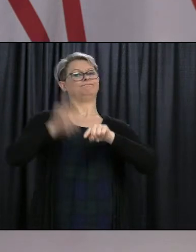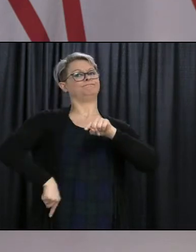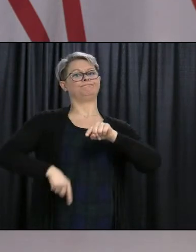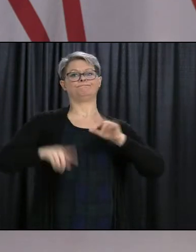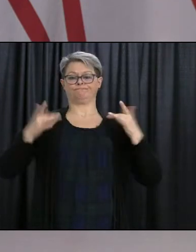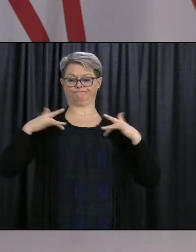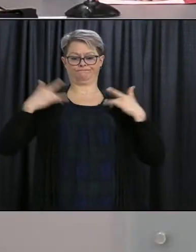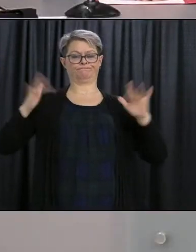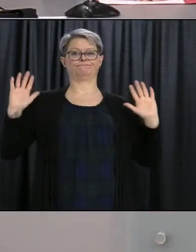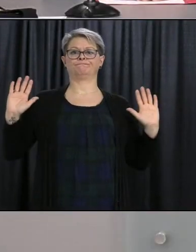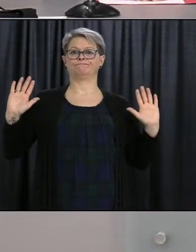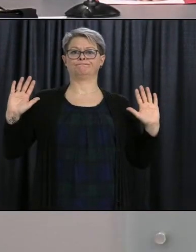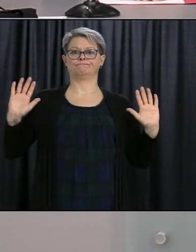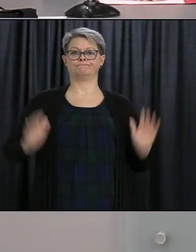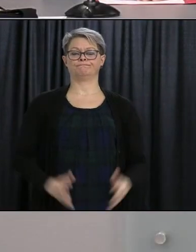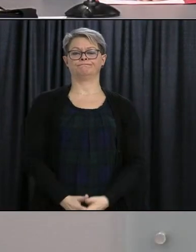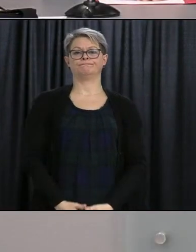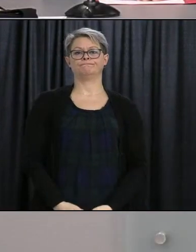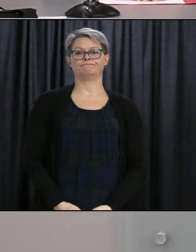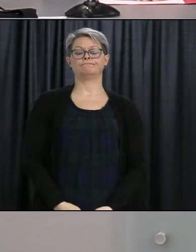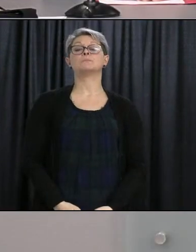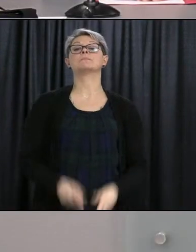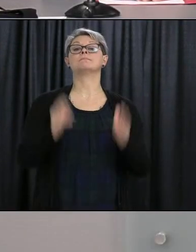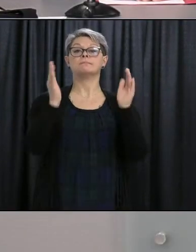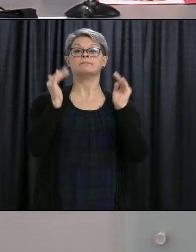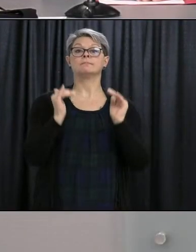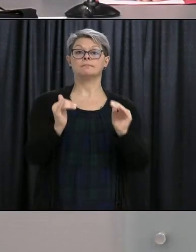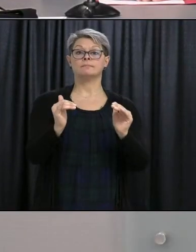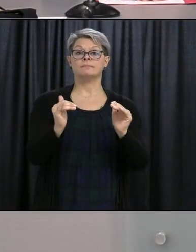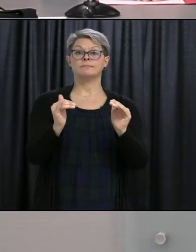Okay. Our next questions are